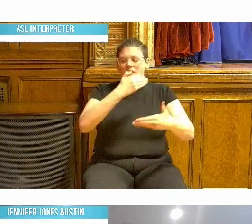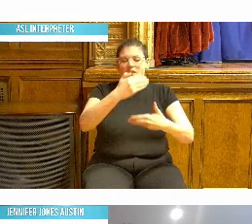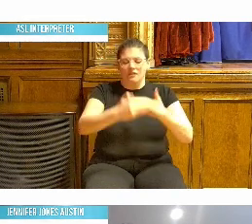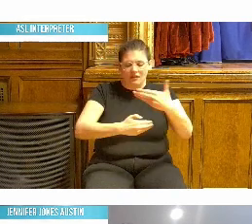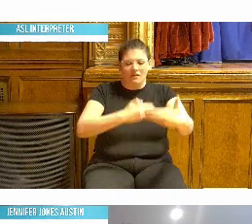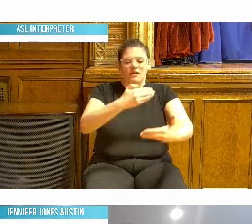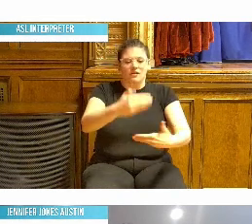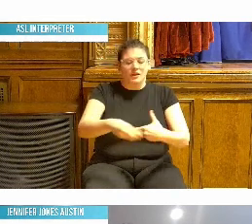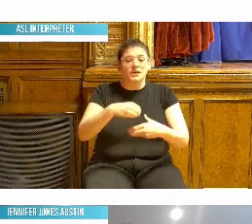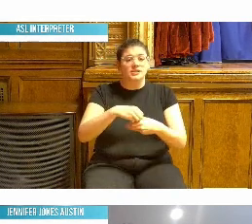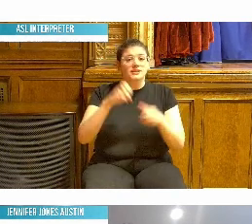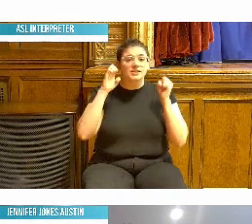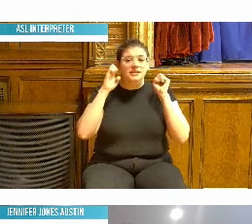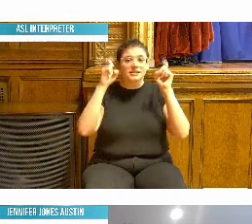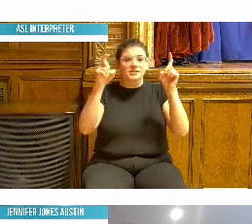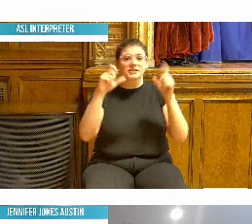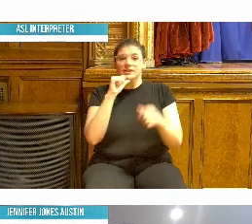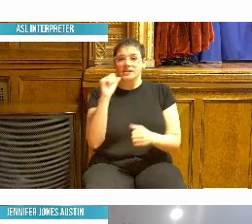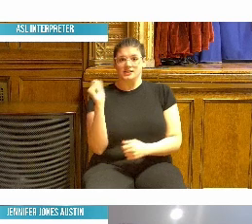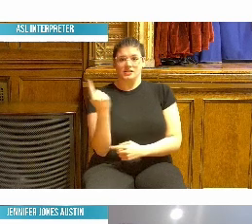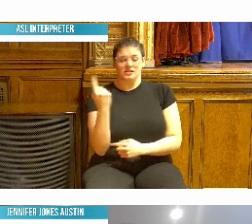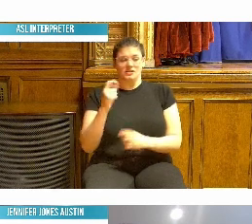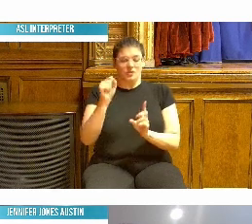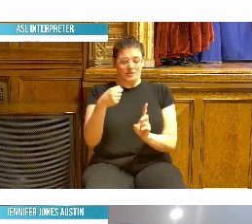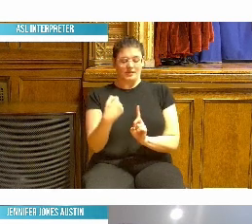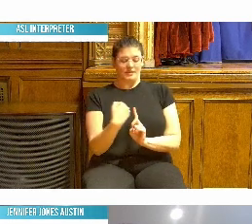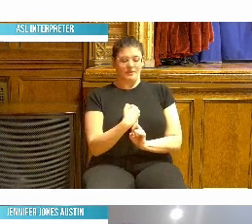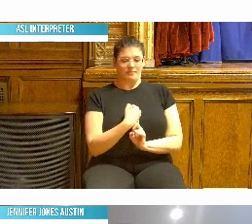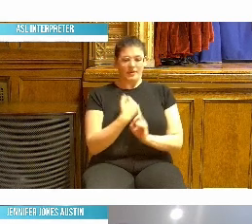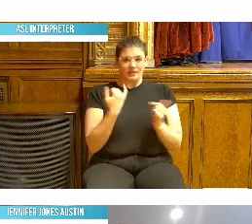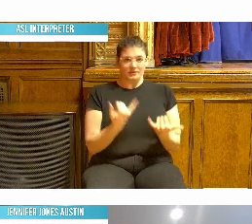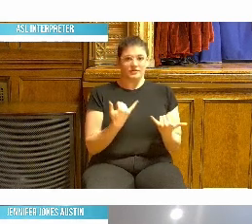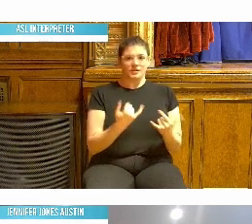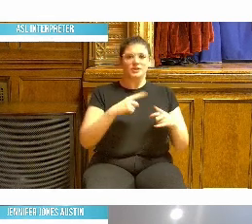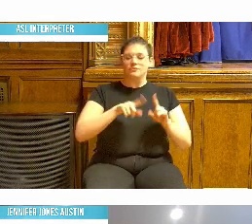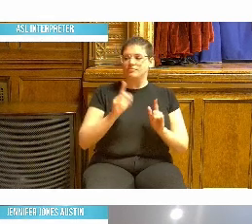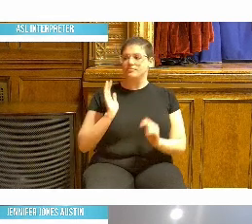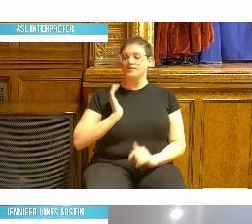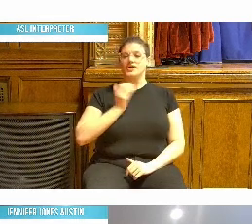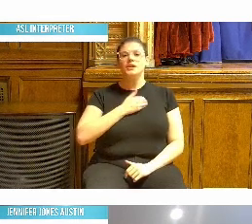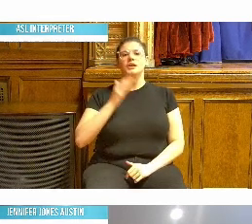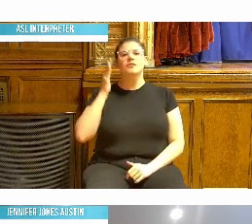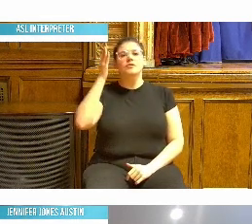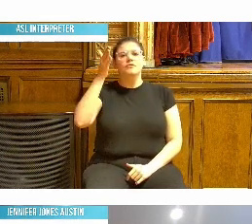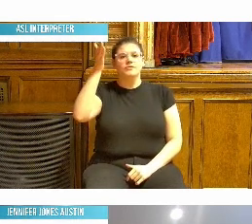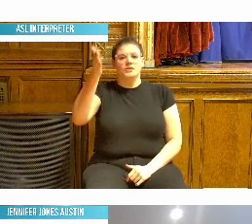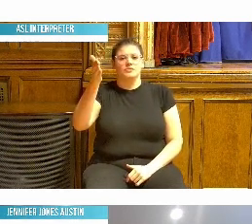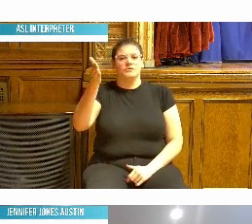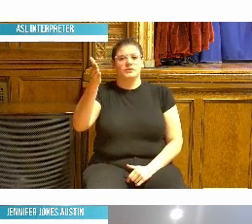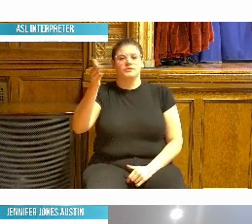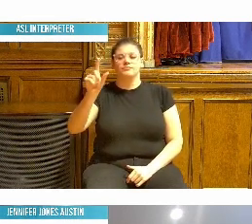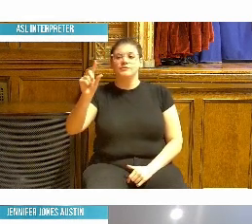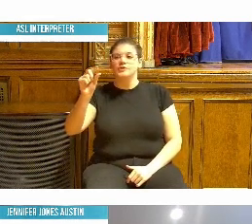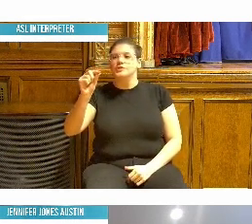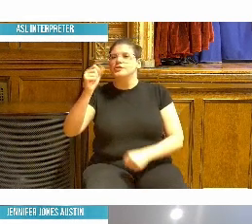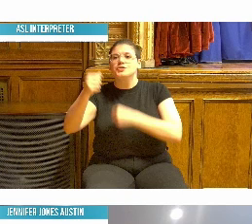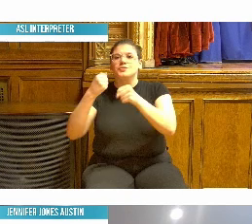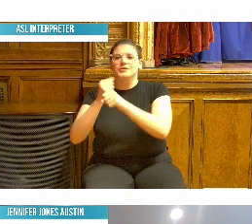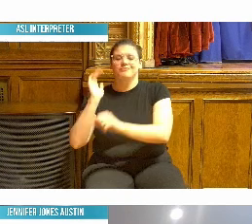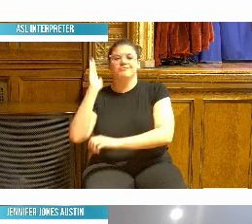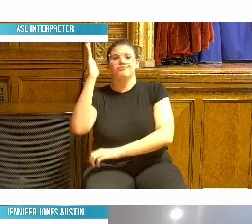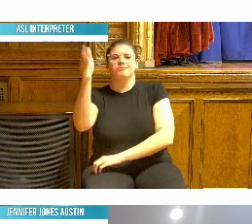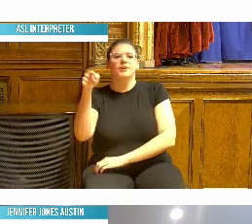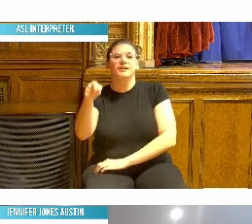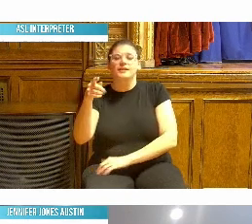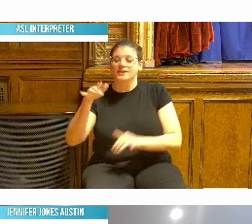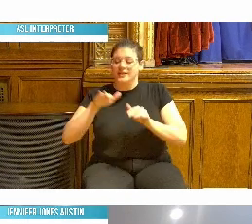not only impacts us in this moment, but this is our future 20 years from now, right? These are the children who